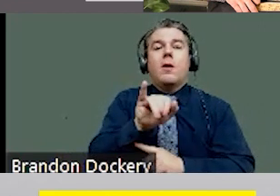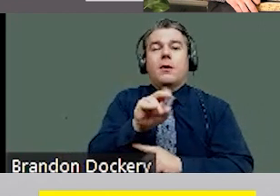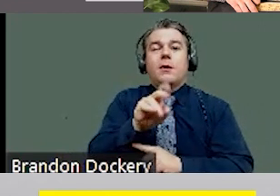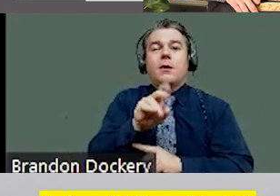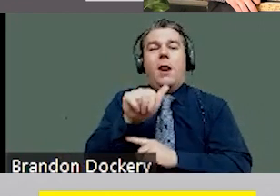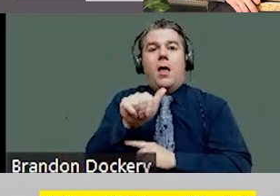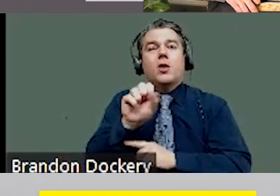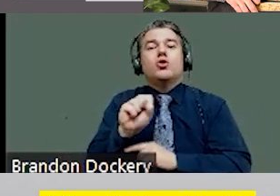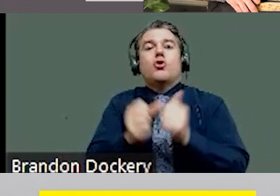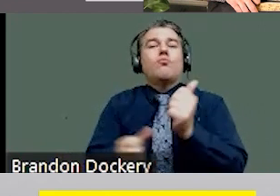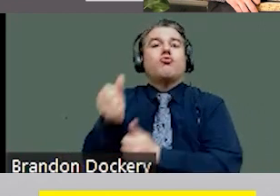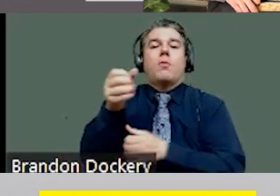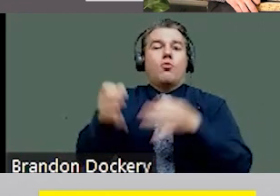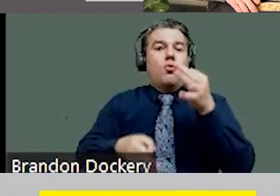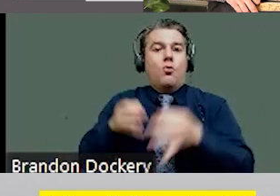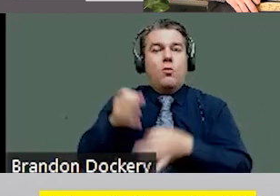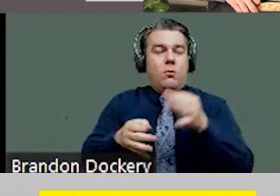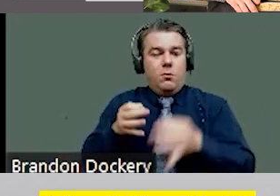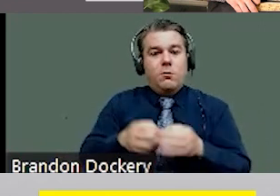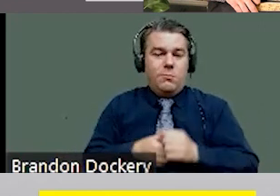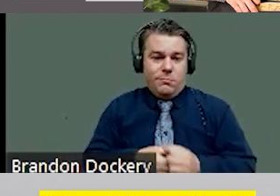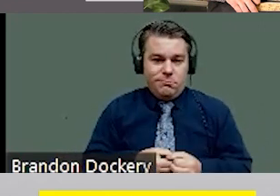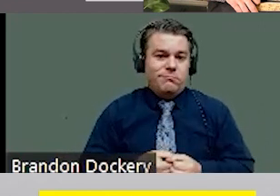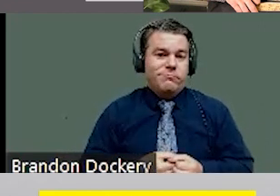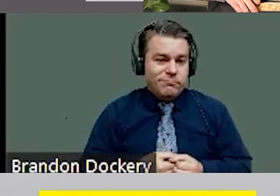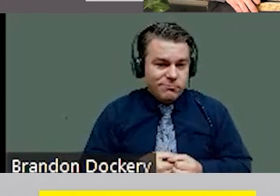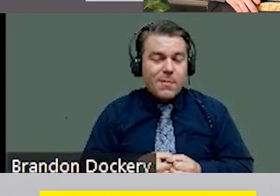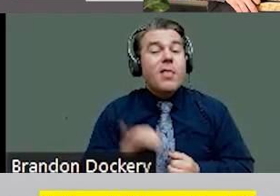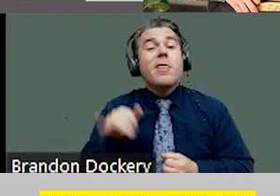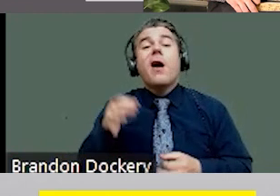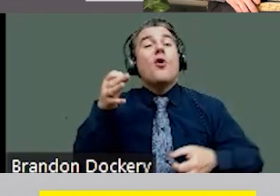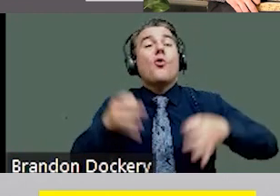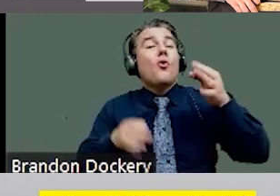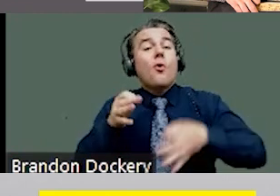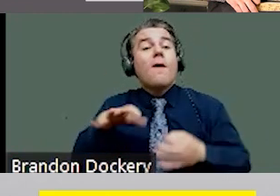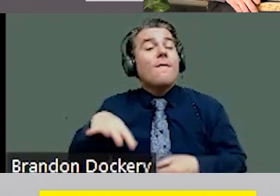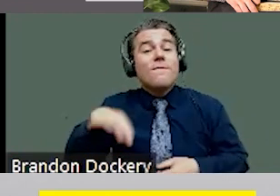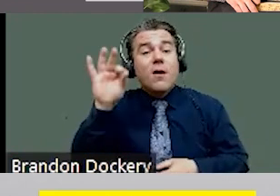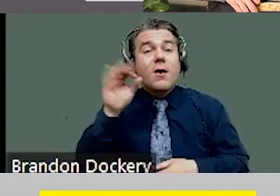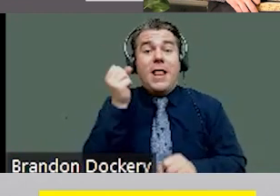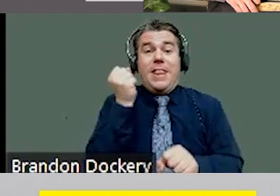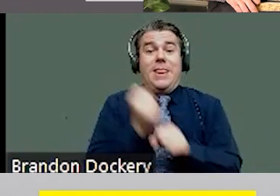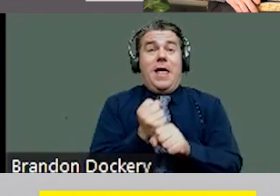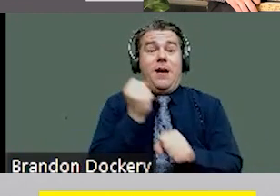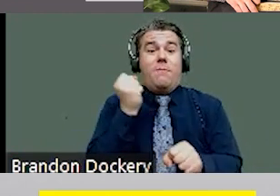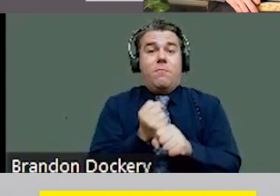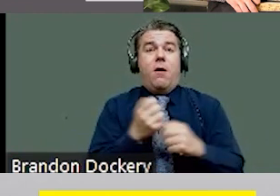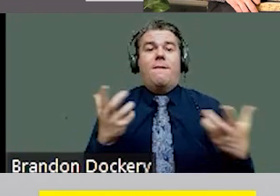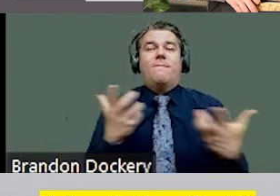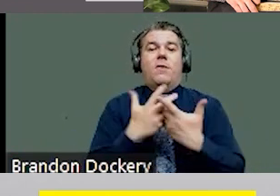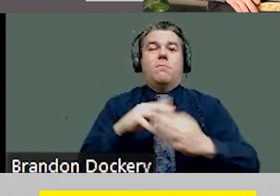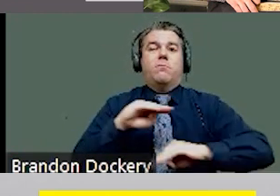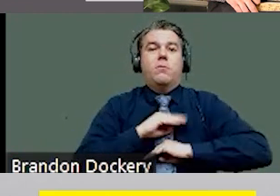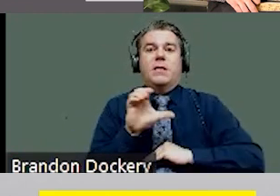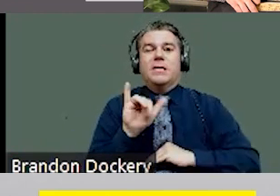the Indiana Supreme Court in By versus Sonnenberg, where the court found that the labor fit within